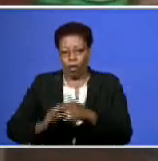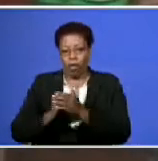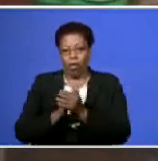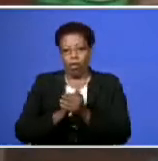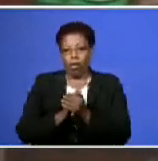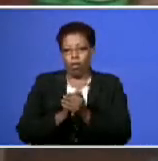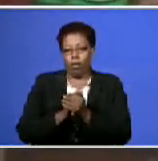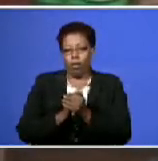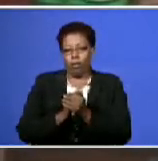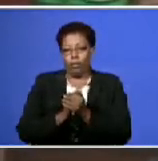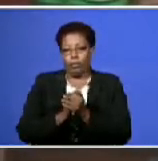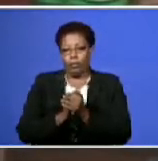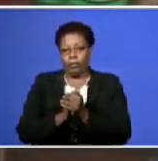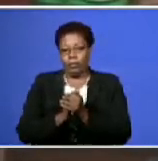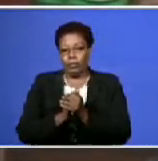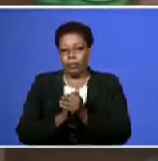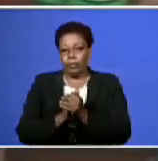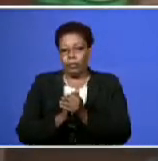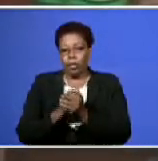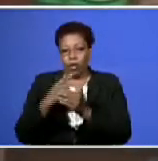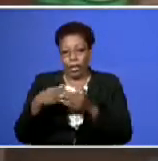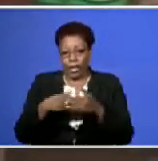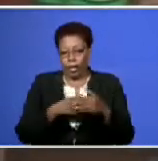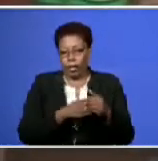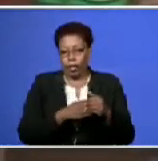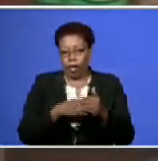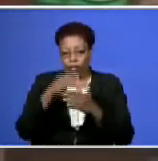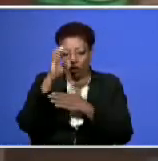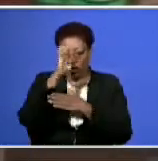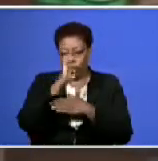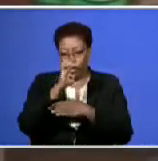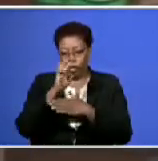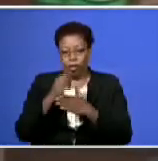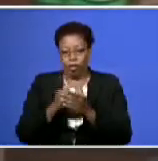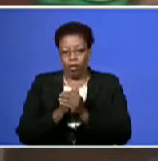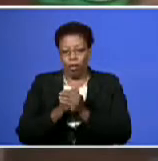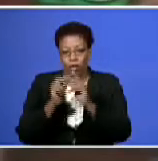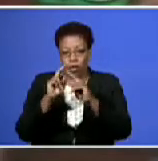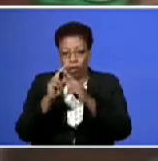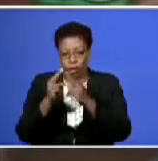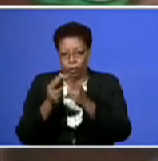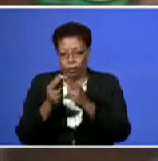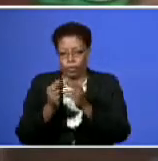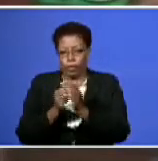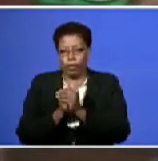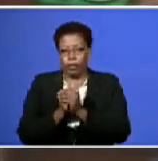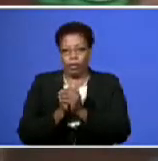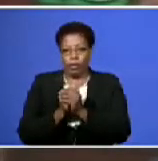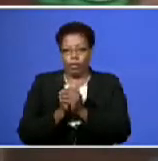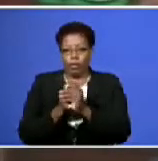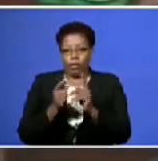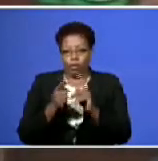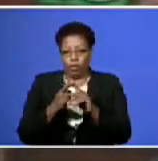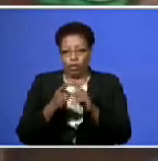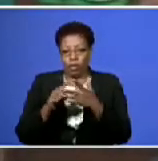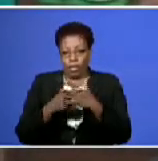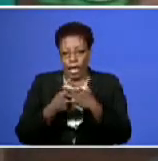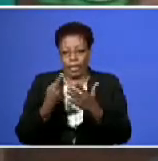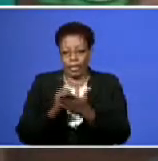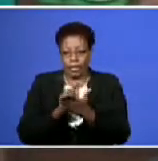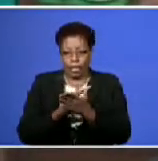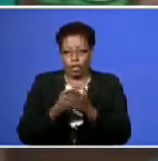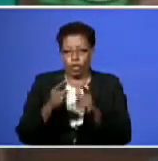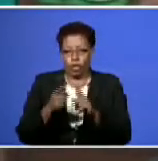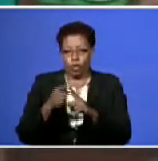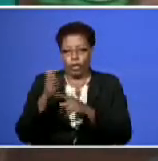Maria O'Brien, who has also had mission to the European Union, to commence discussion with the EU